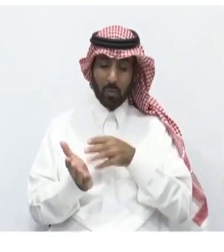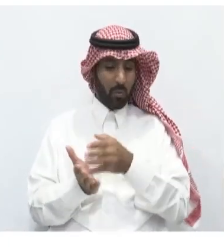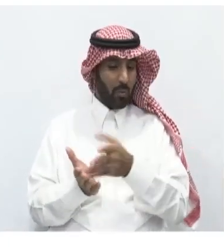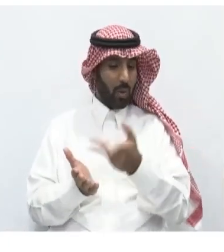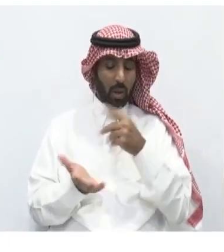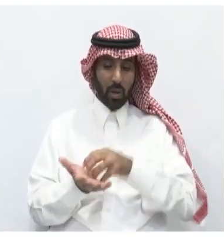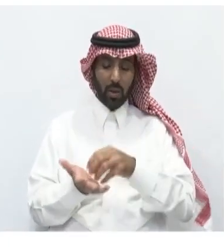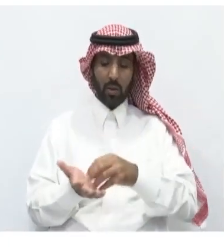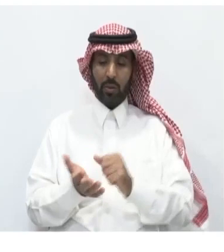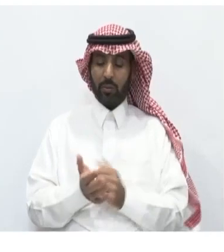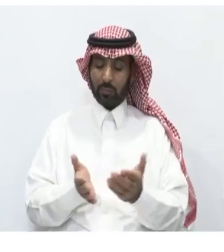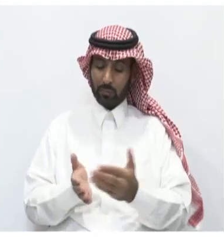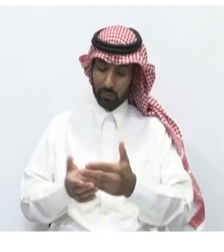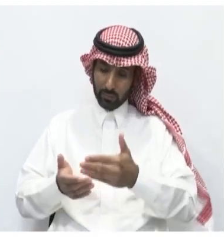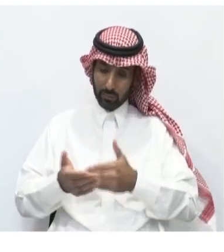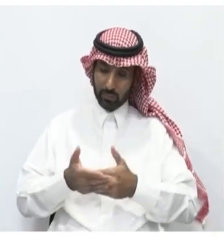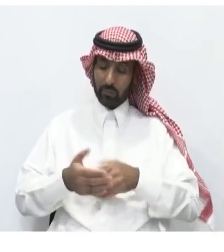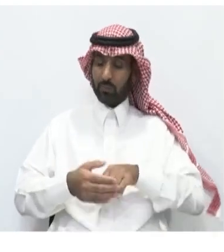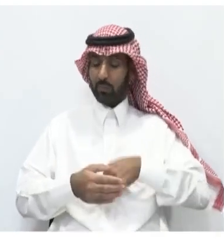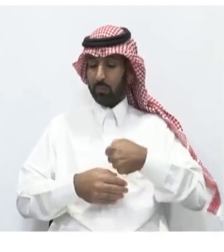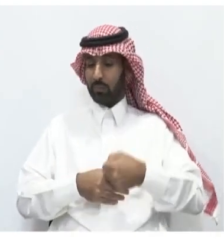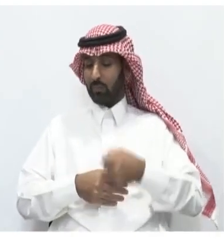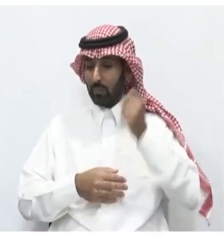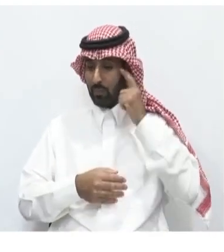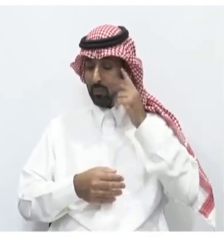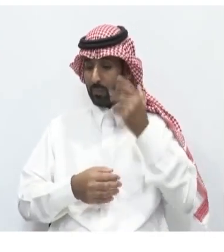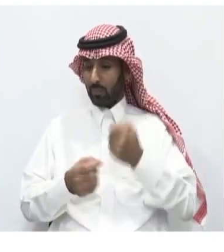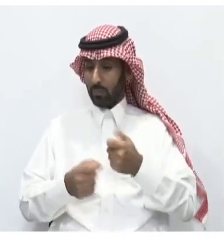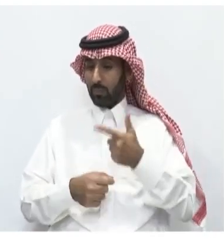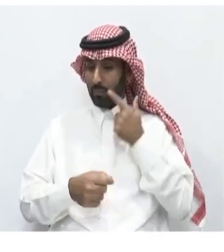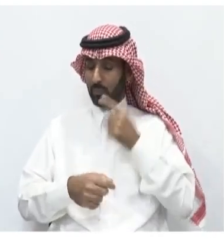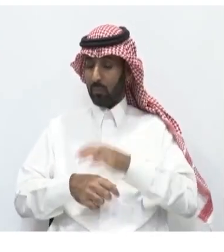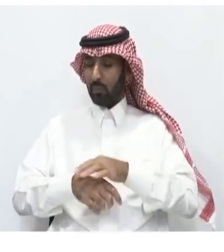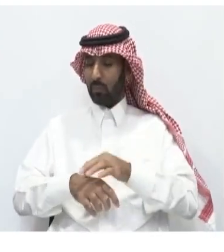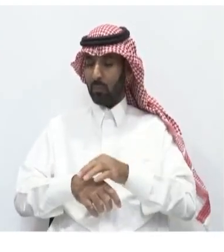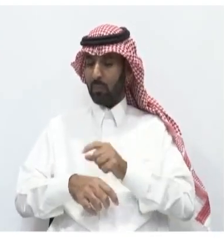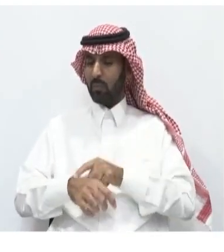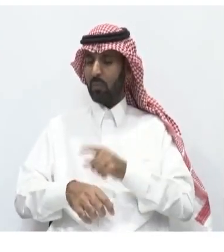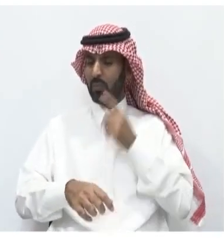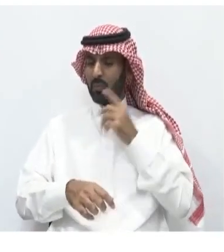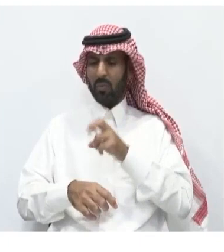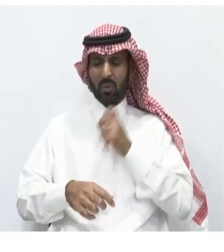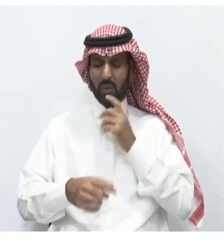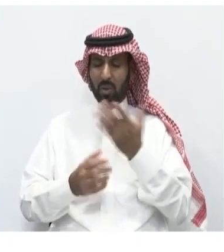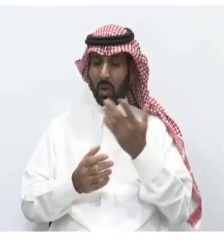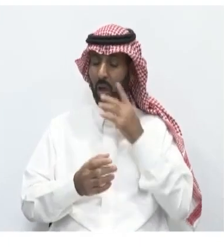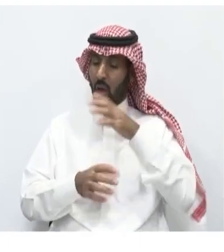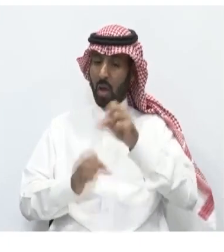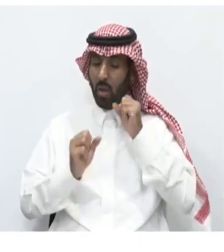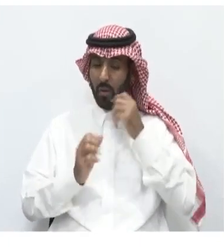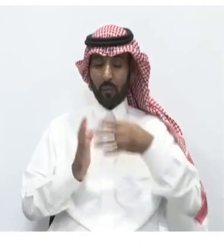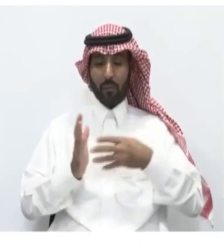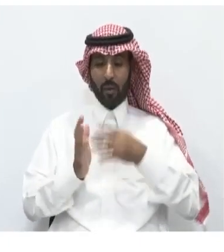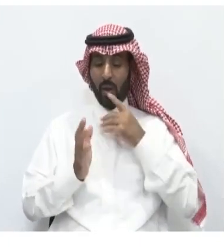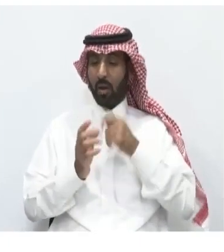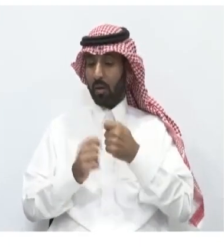front compartment. And one final thought, you know that expensive watch your parents bought you for graduation? Leave it